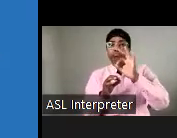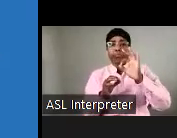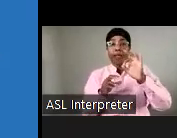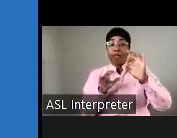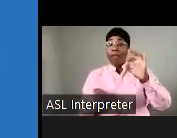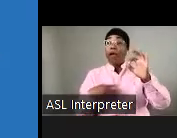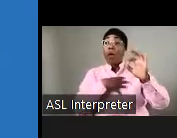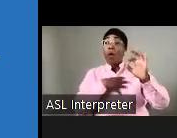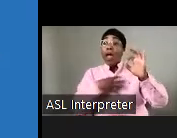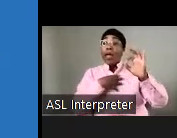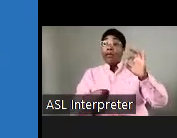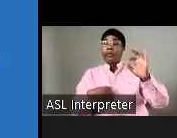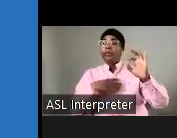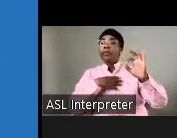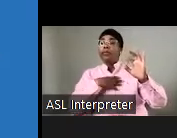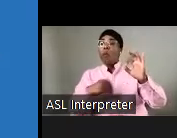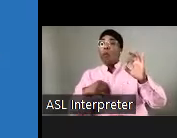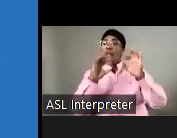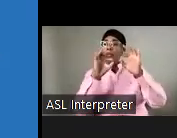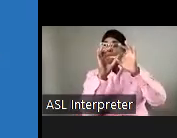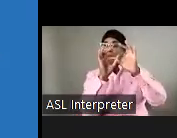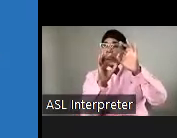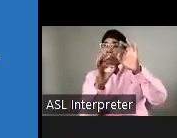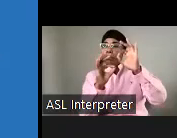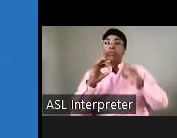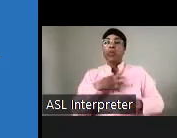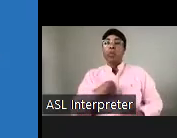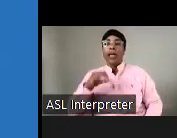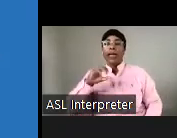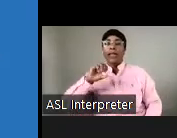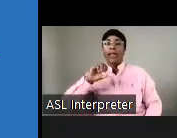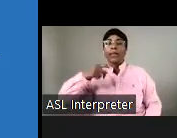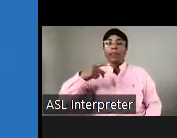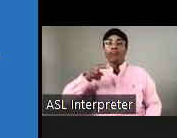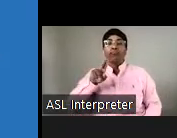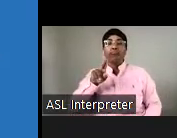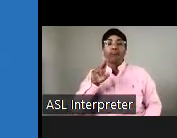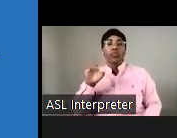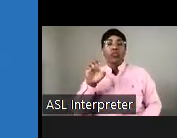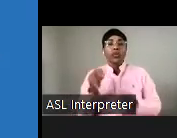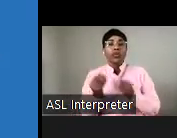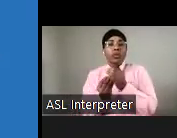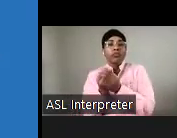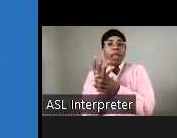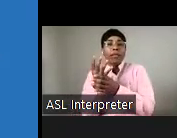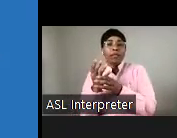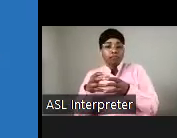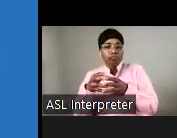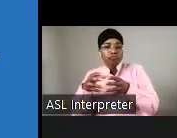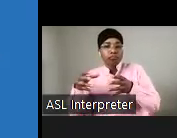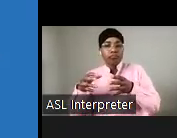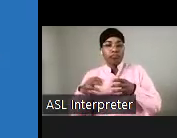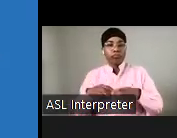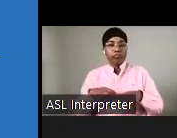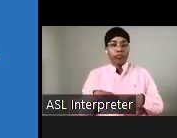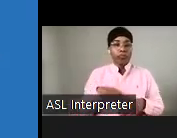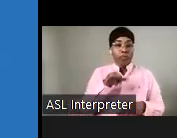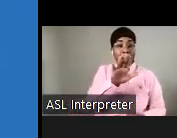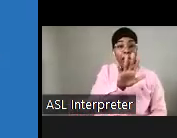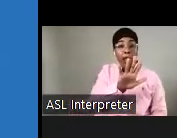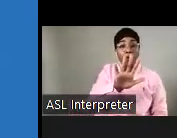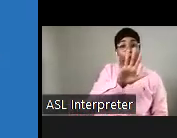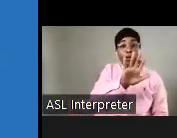spruce plantations that were 20 to 40 years old. If you look at this area right here, that is the snowshoe hare pilot